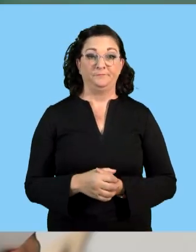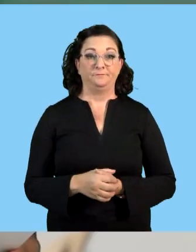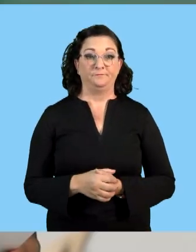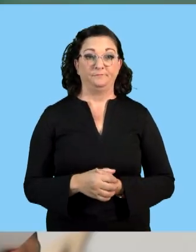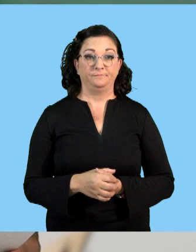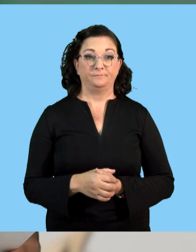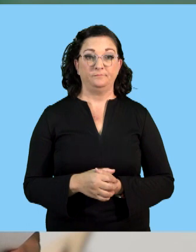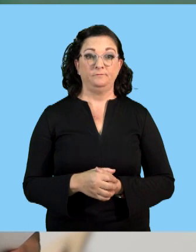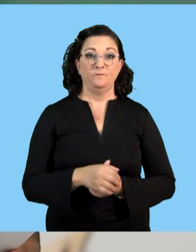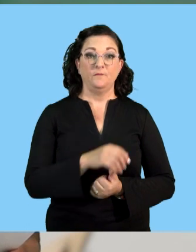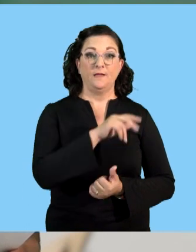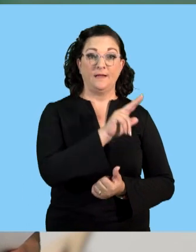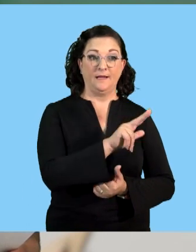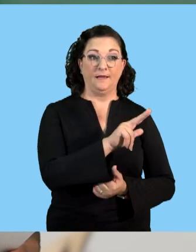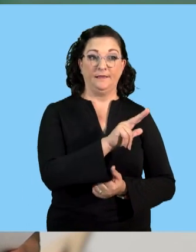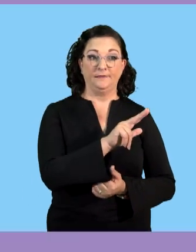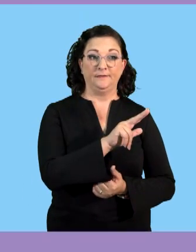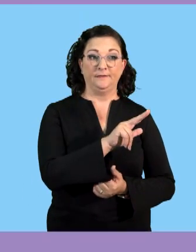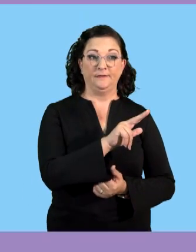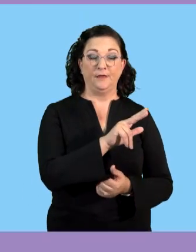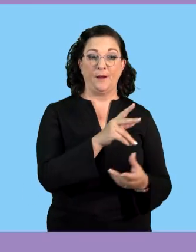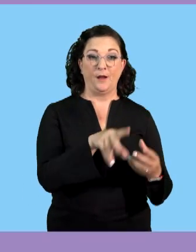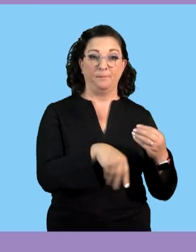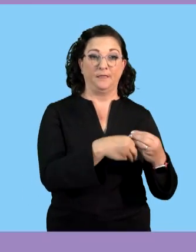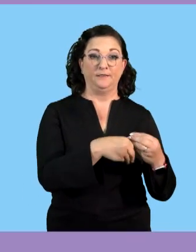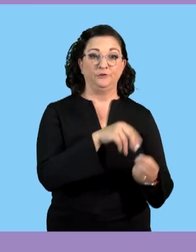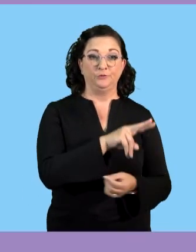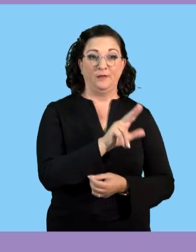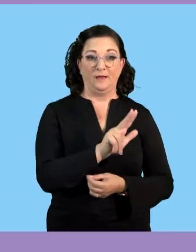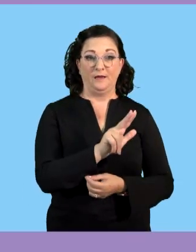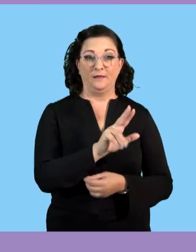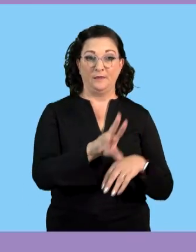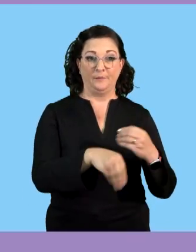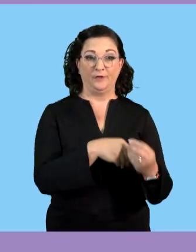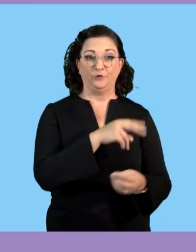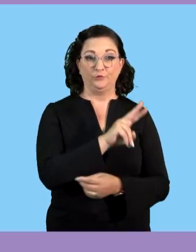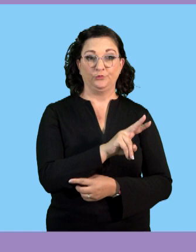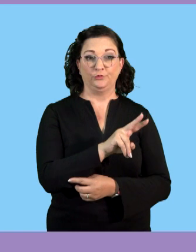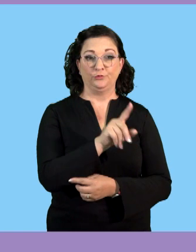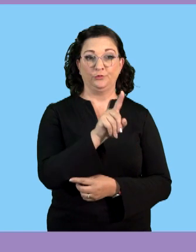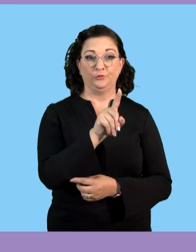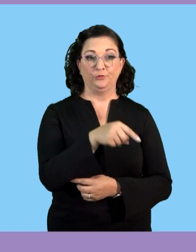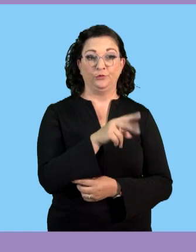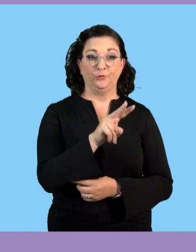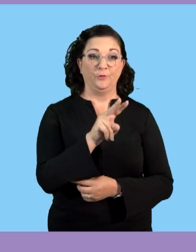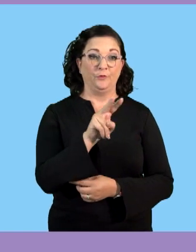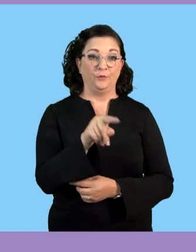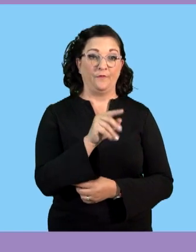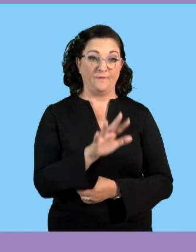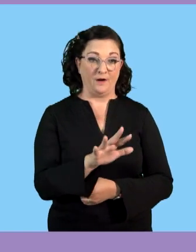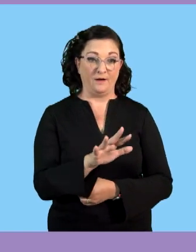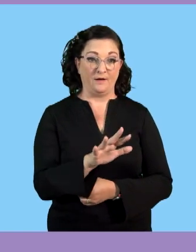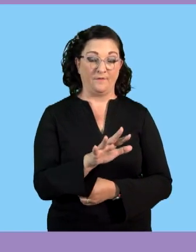did wrong. So if you add 8 to 28 and 2 and 2/5 or 2 out of